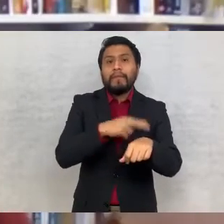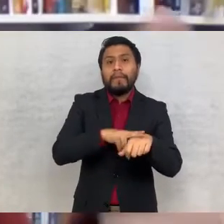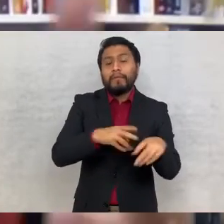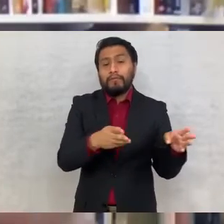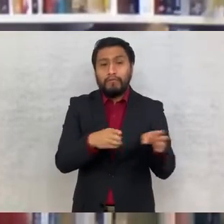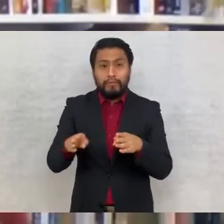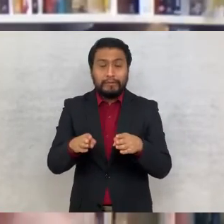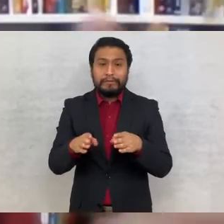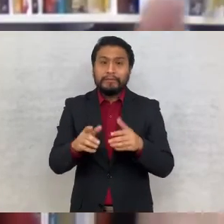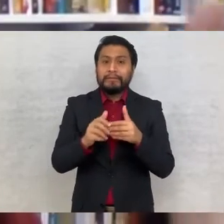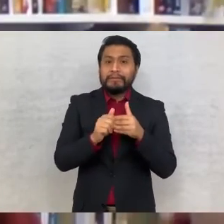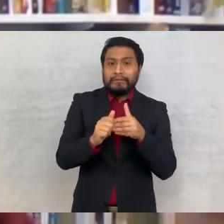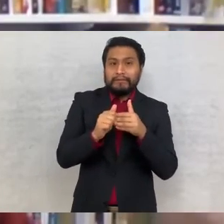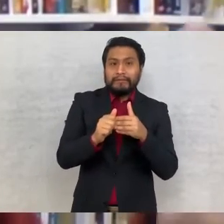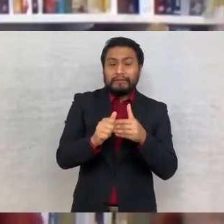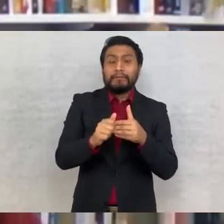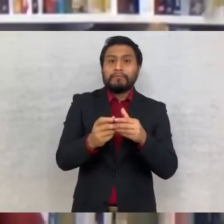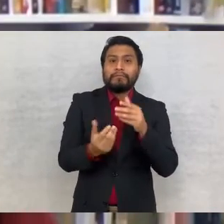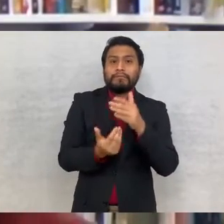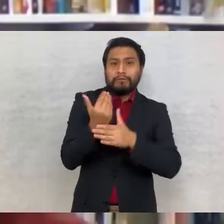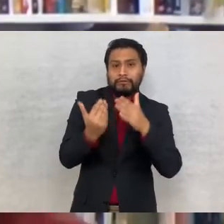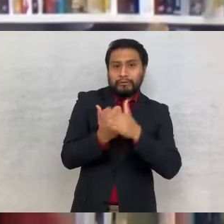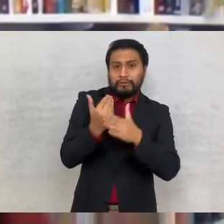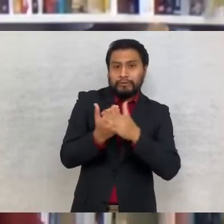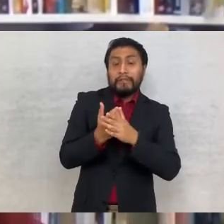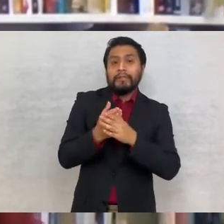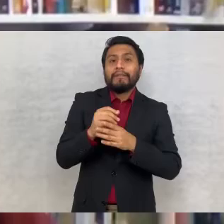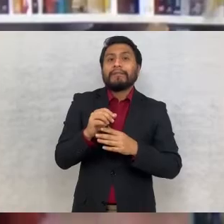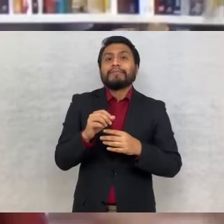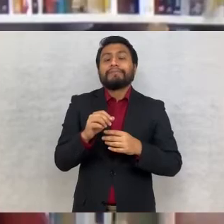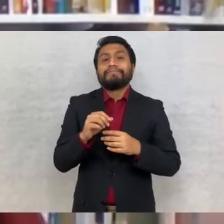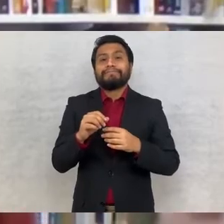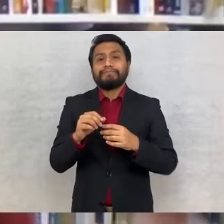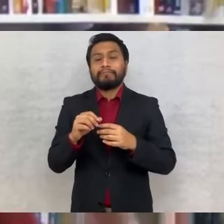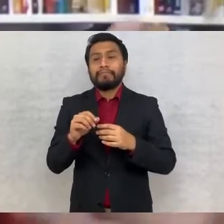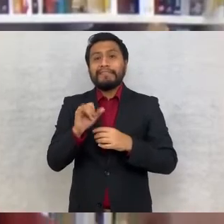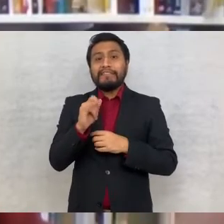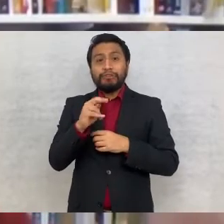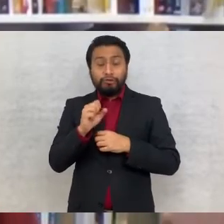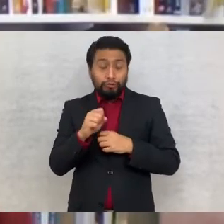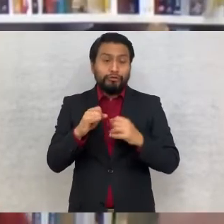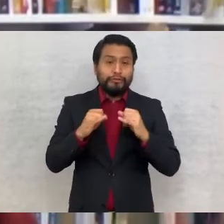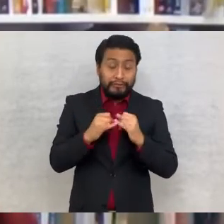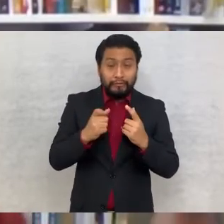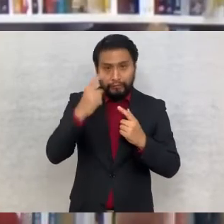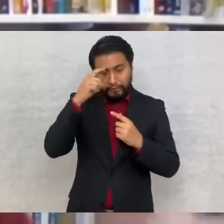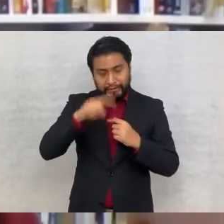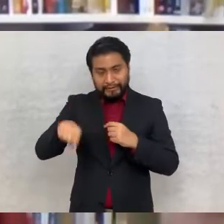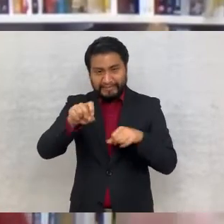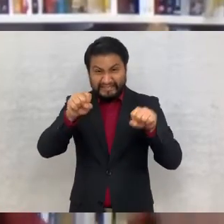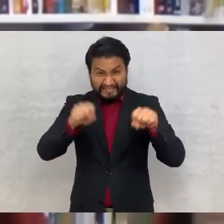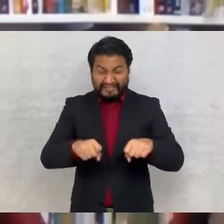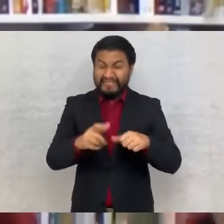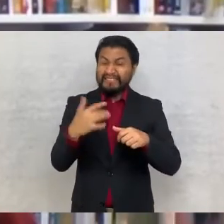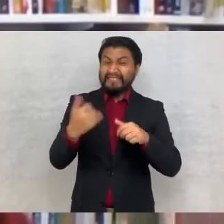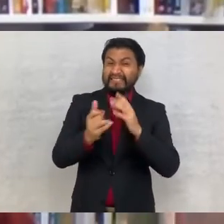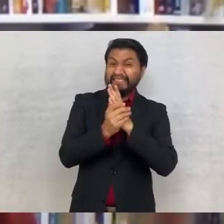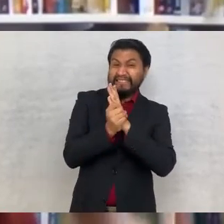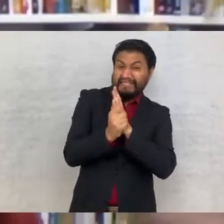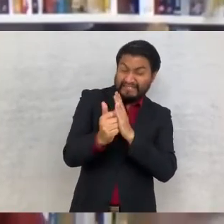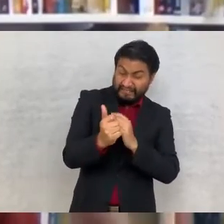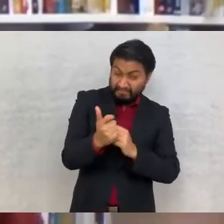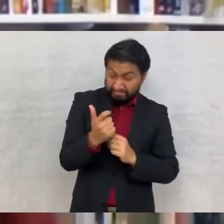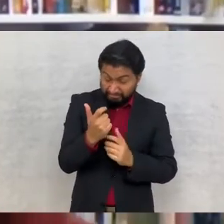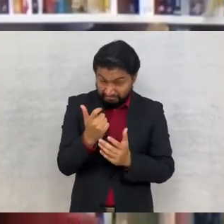the national organization is carried out with the implementation of modern and civilized institutions that allowed the nascent state to become one of the